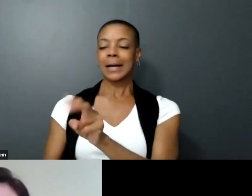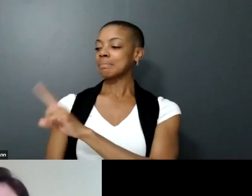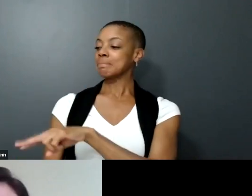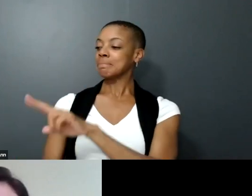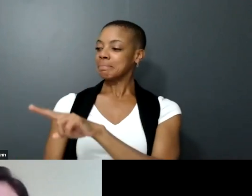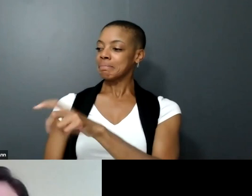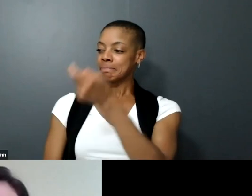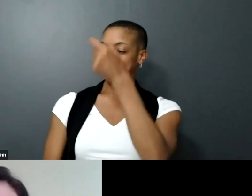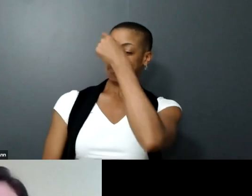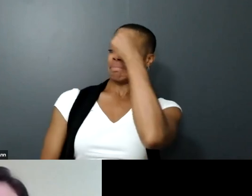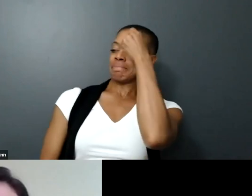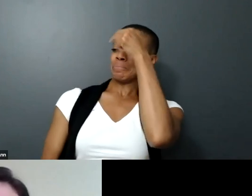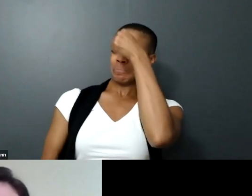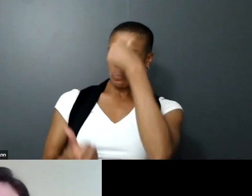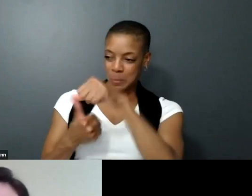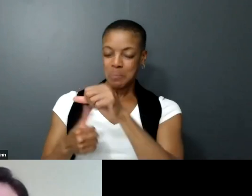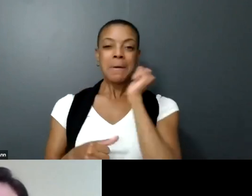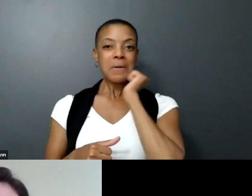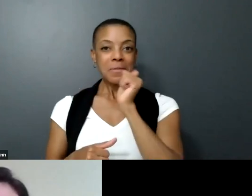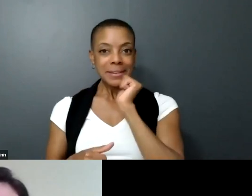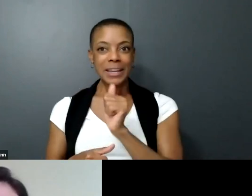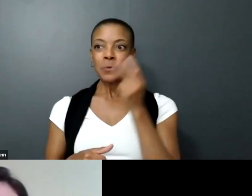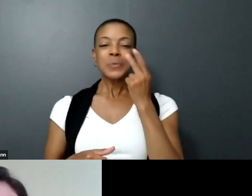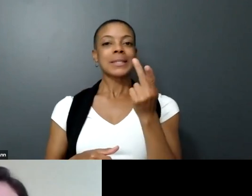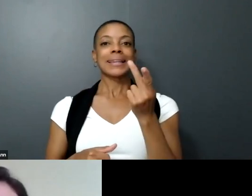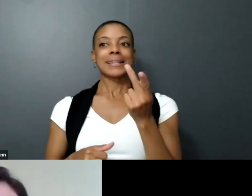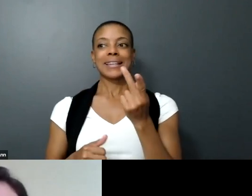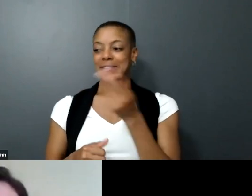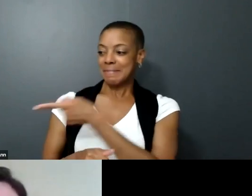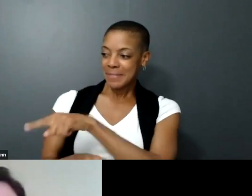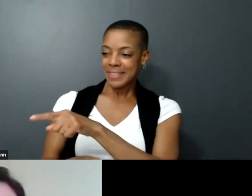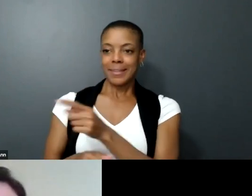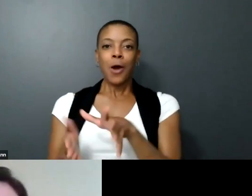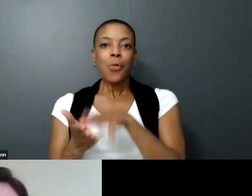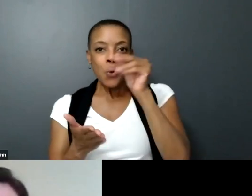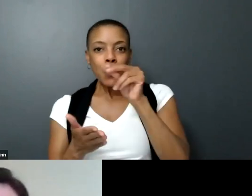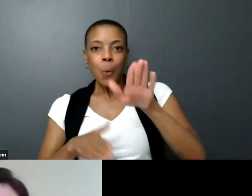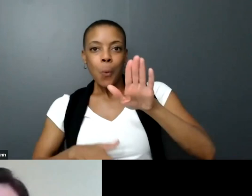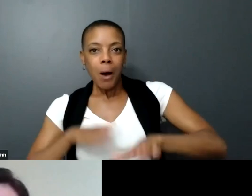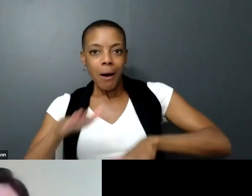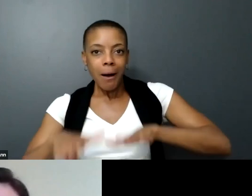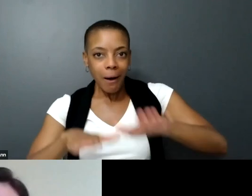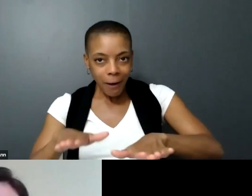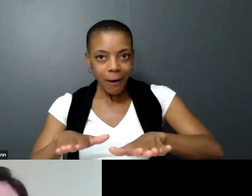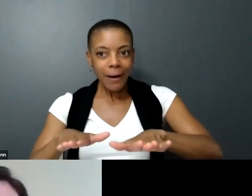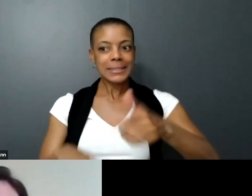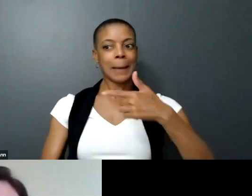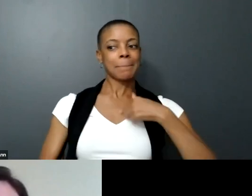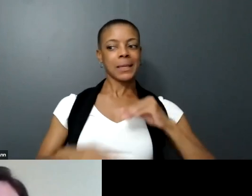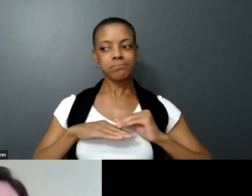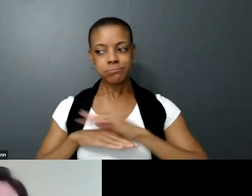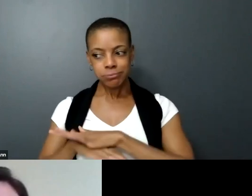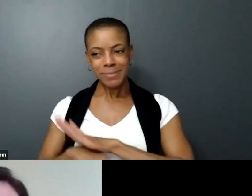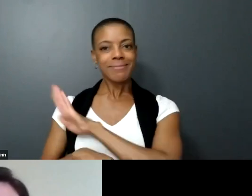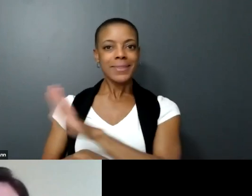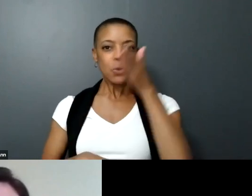day as I watch these little ones figure out how to walk that I am in my role to ensure their future, to ensure the future